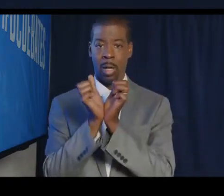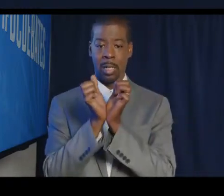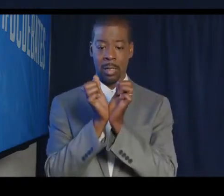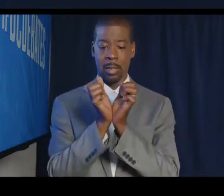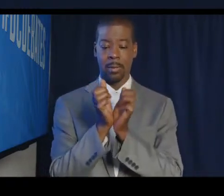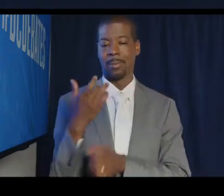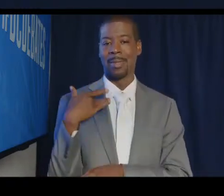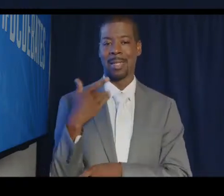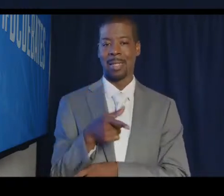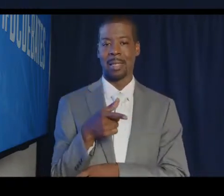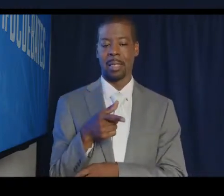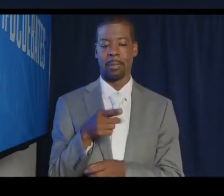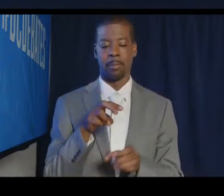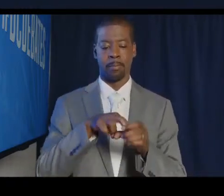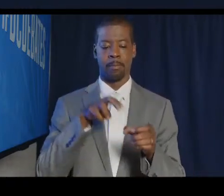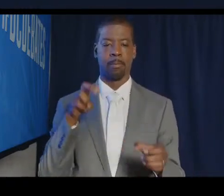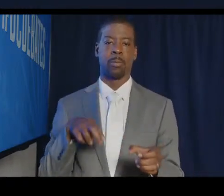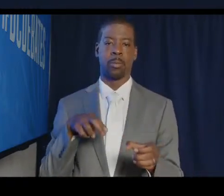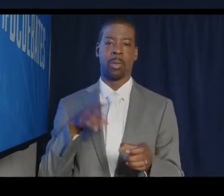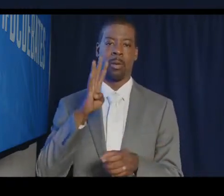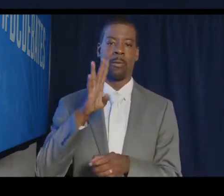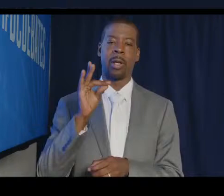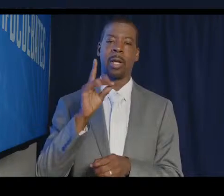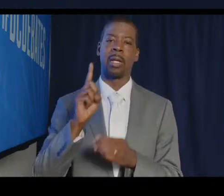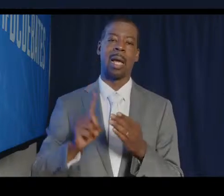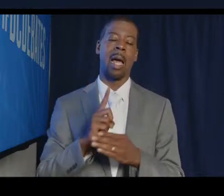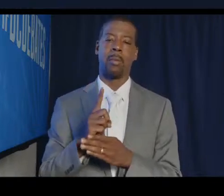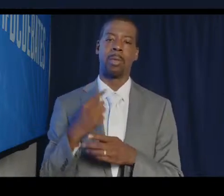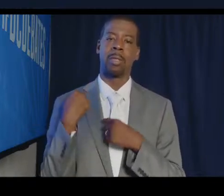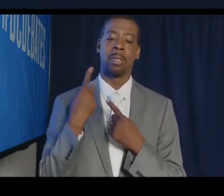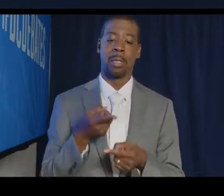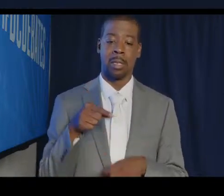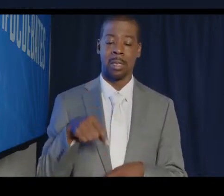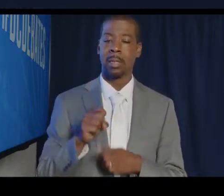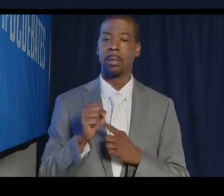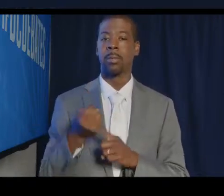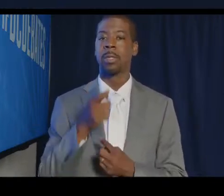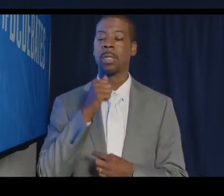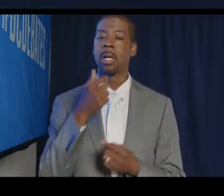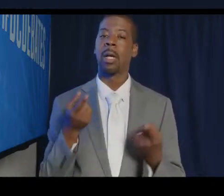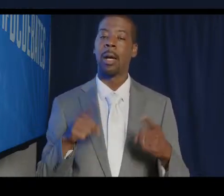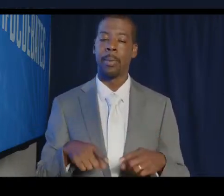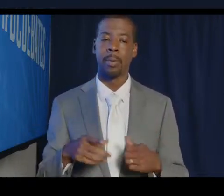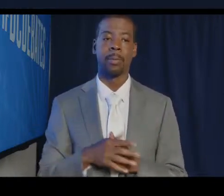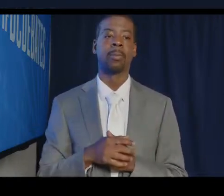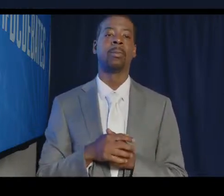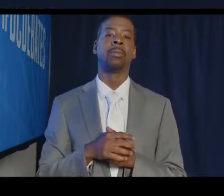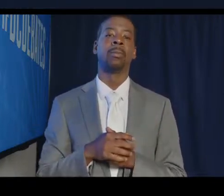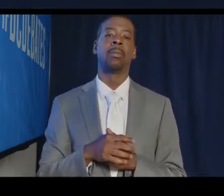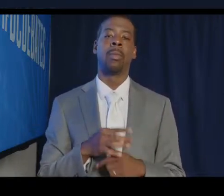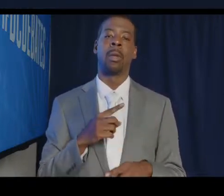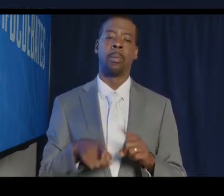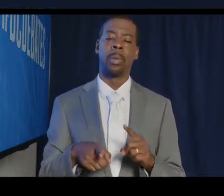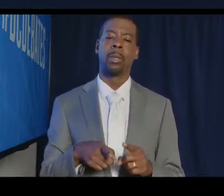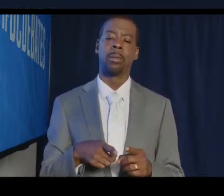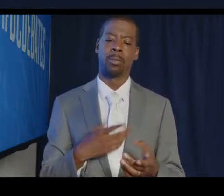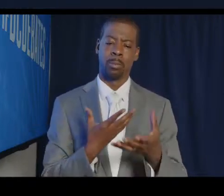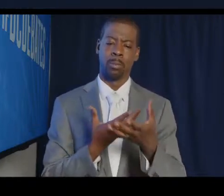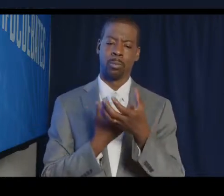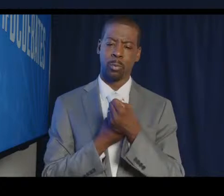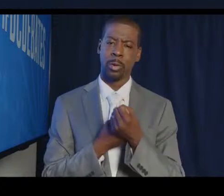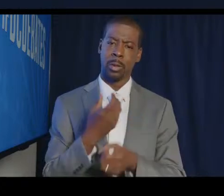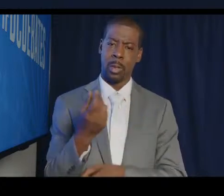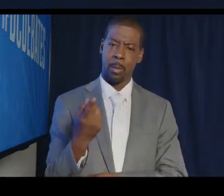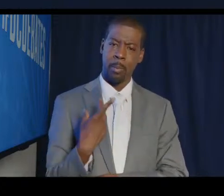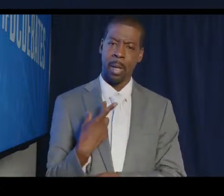resigned within 48 to 72 hours after that has happened, and that hasn't happened in this particular case. But in terms of restoring the particular trust, I